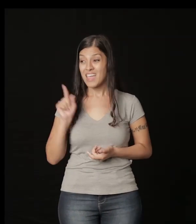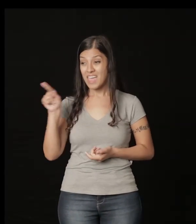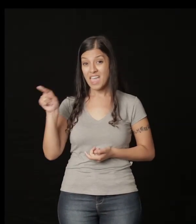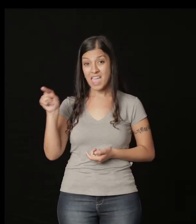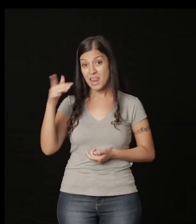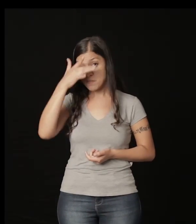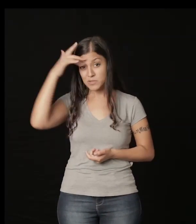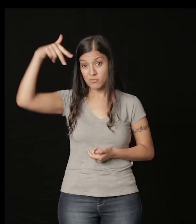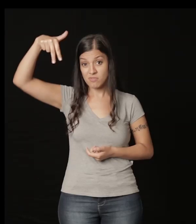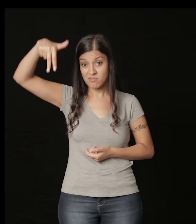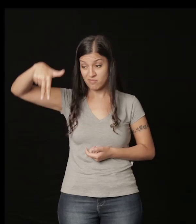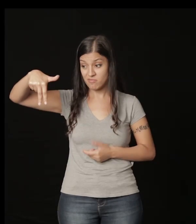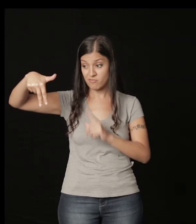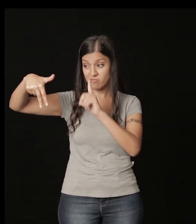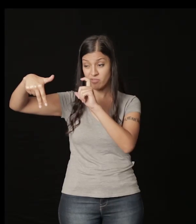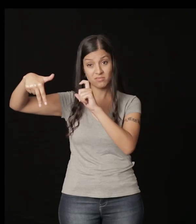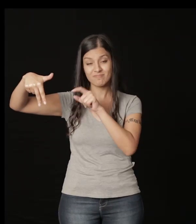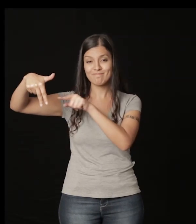in the picture.